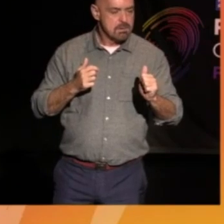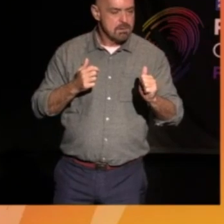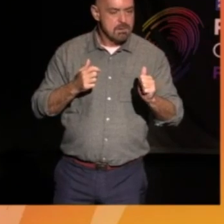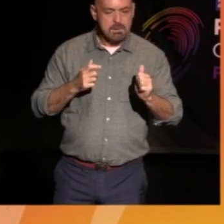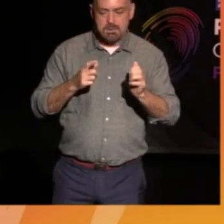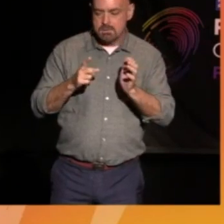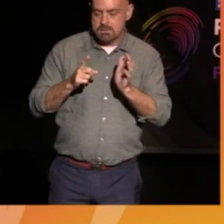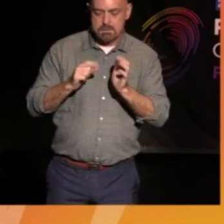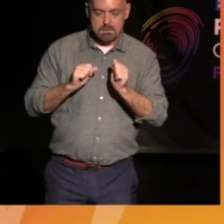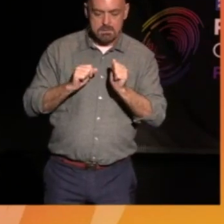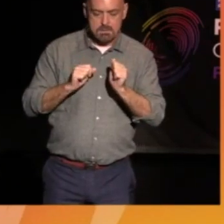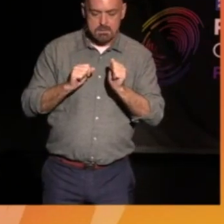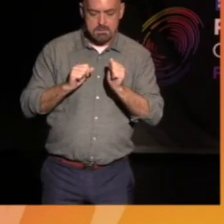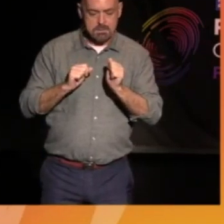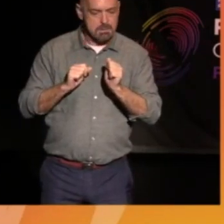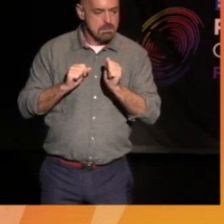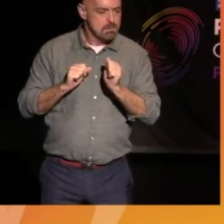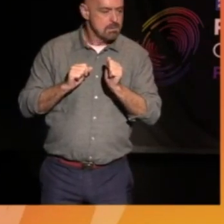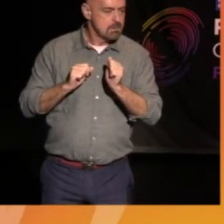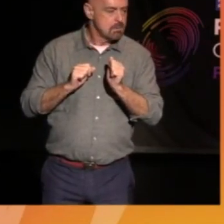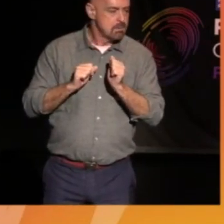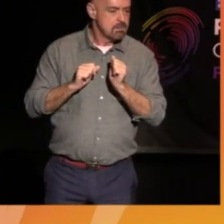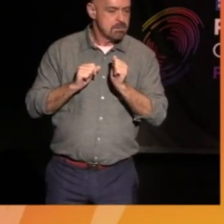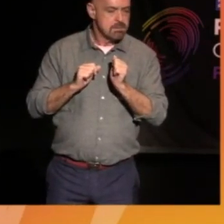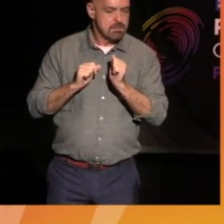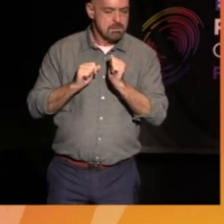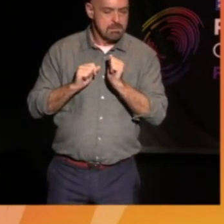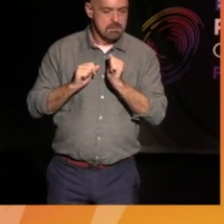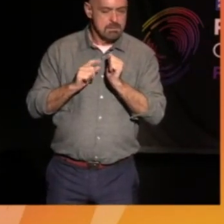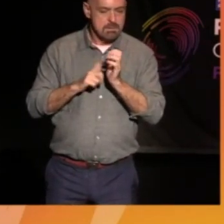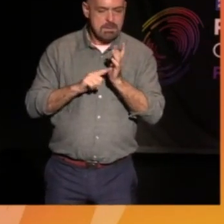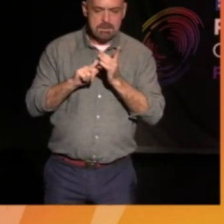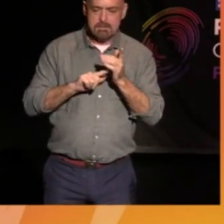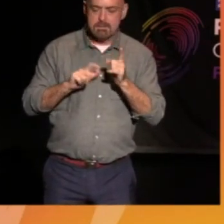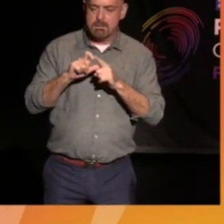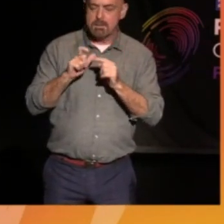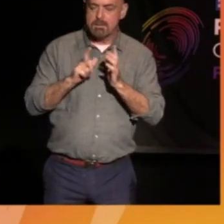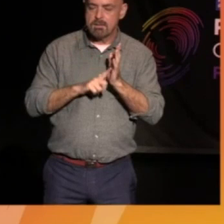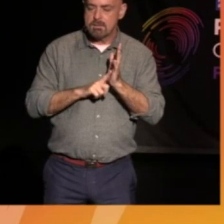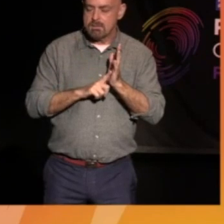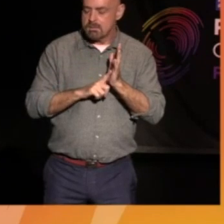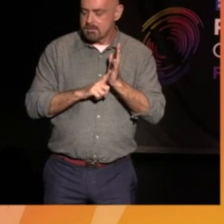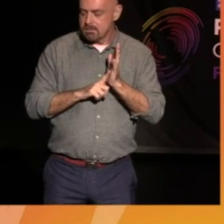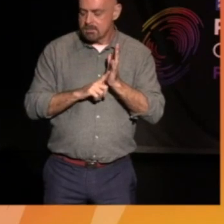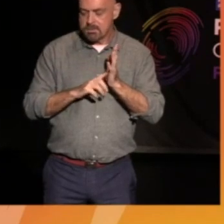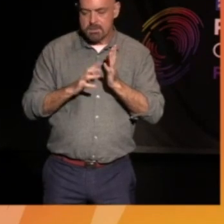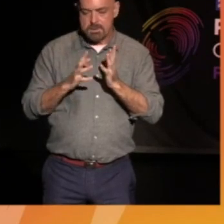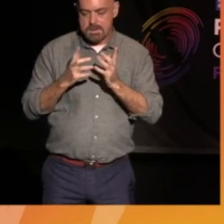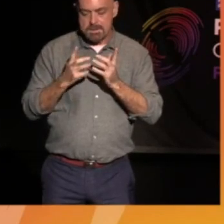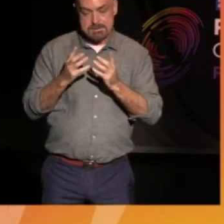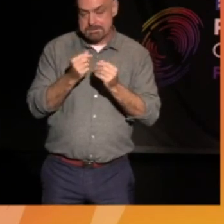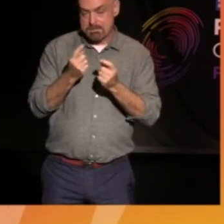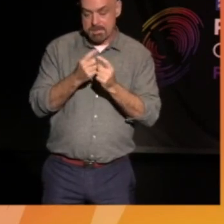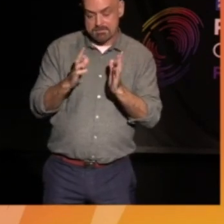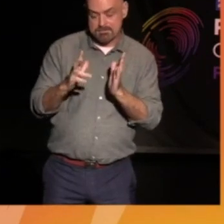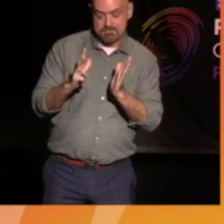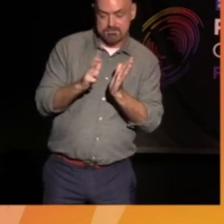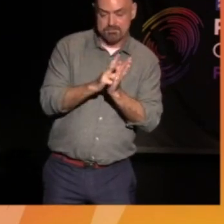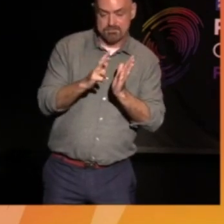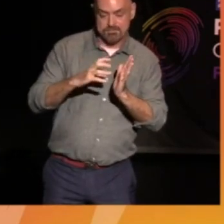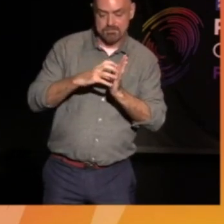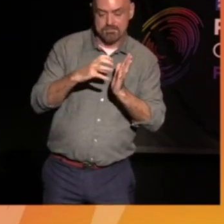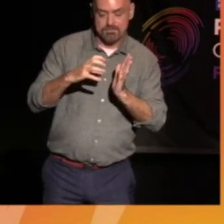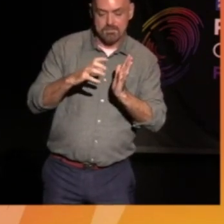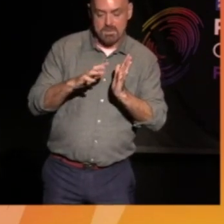called Good Weave is fixed on the carpets which are produced without child labor in